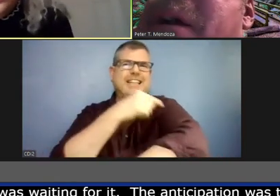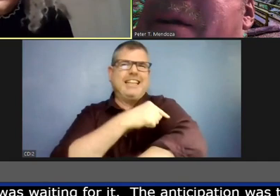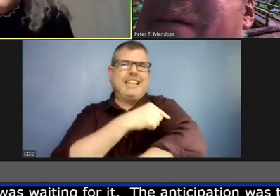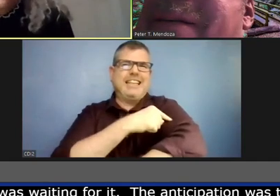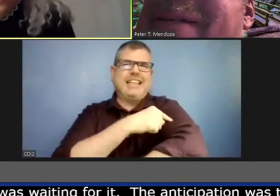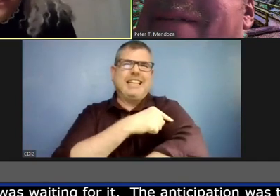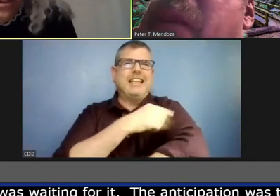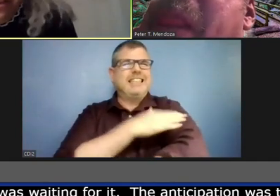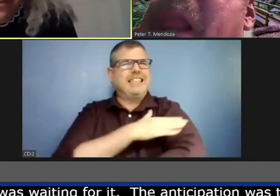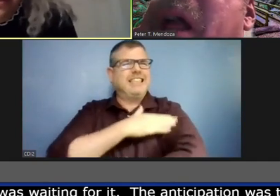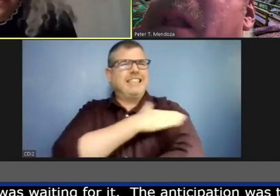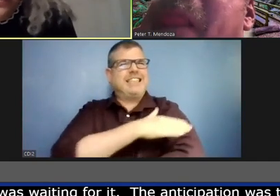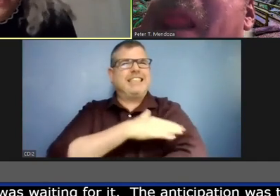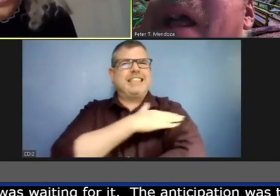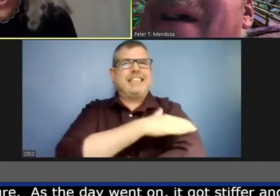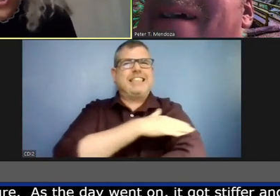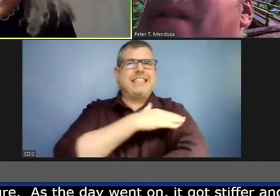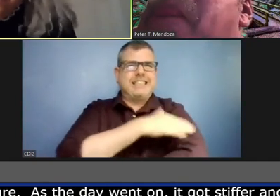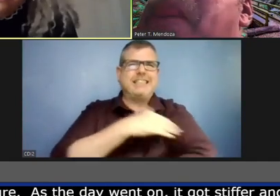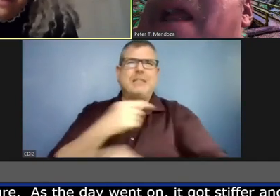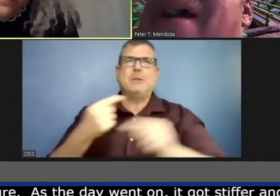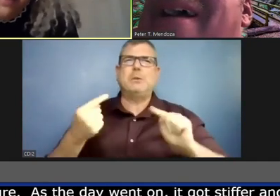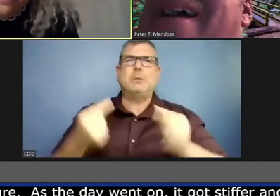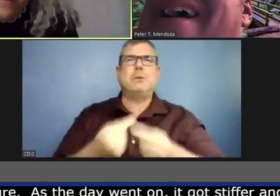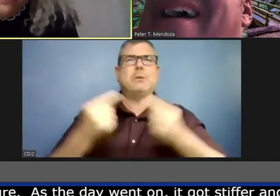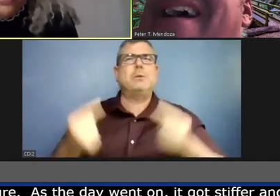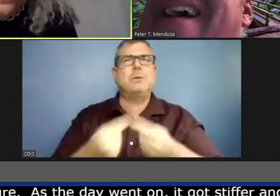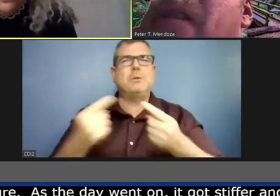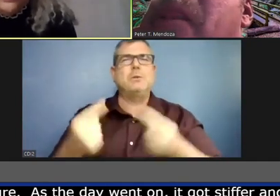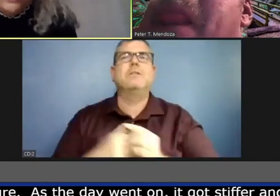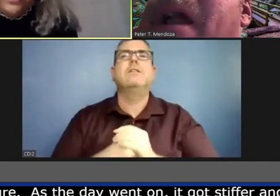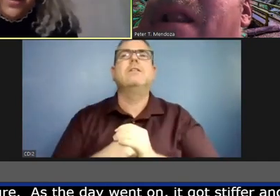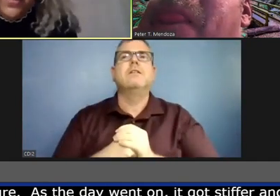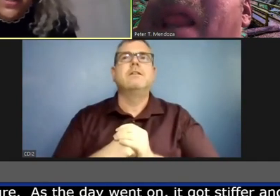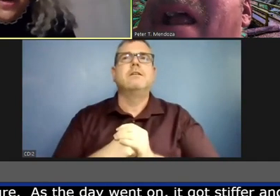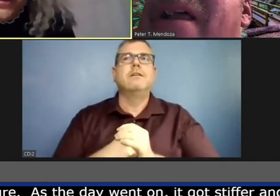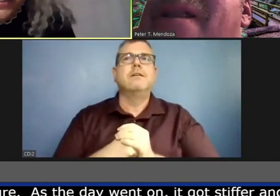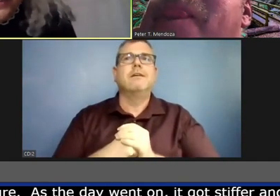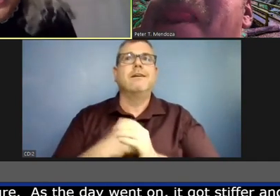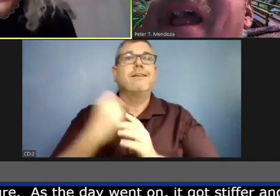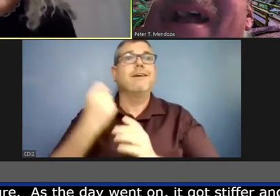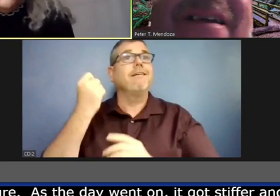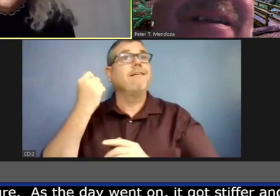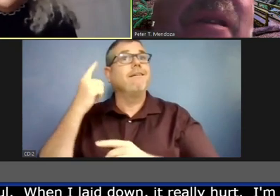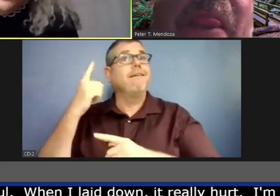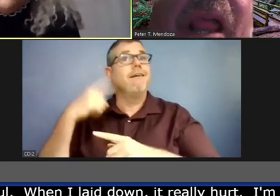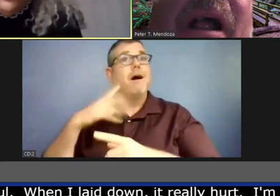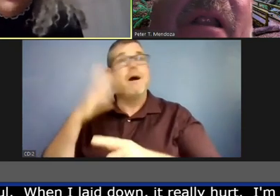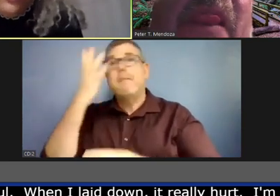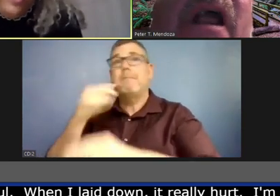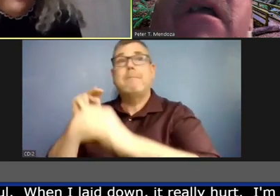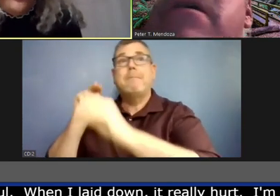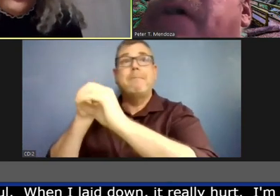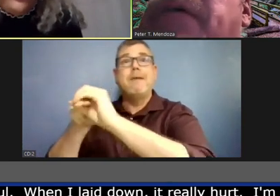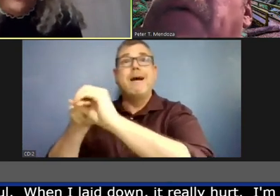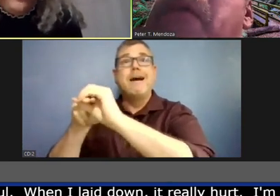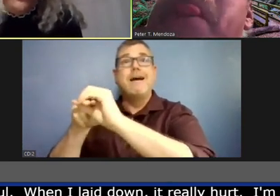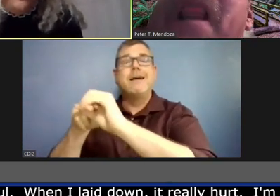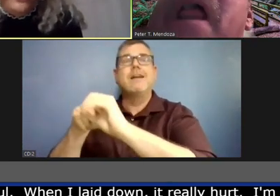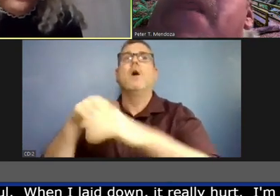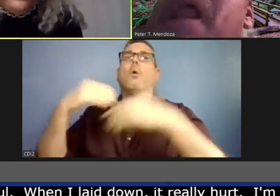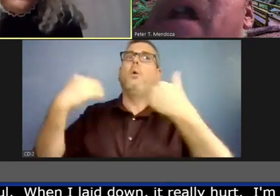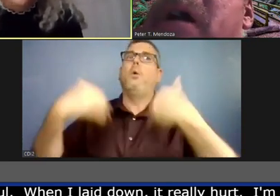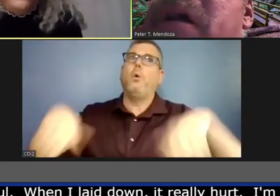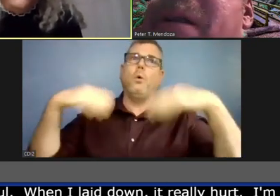down, it really hurt. I'm sorry, I'm not a baby about pain either, but it kind of it hurt. But the next morning I woke up, it was just stiff and